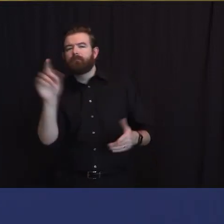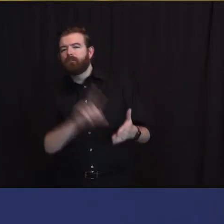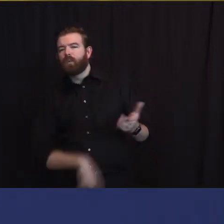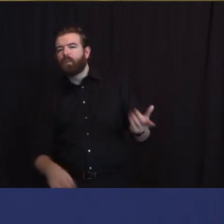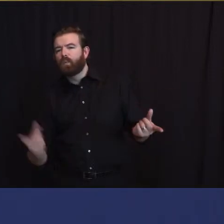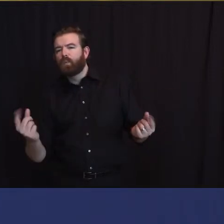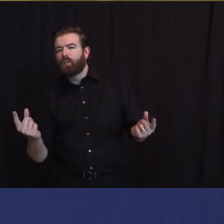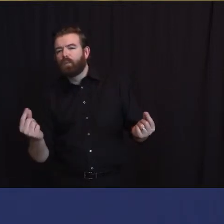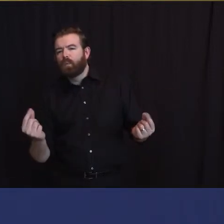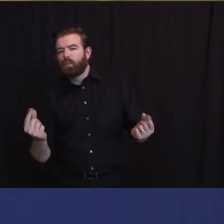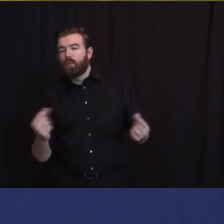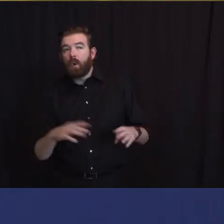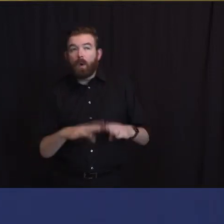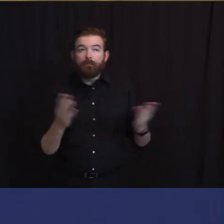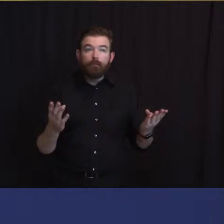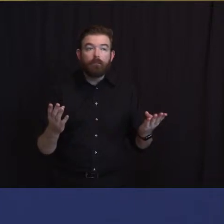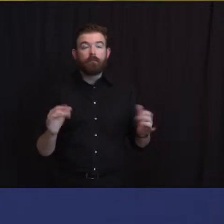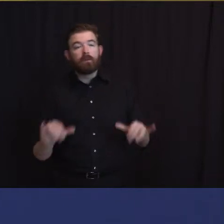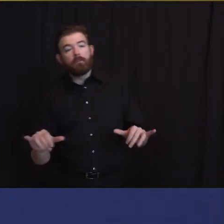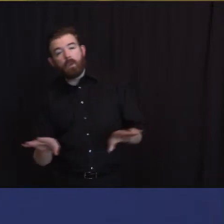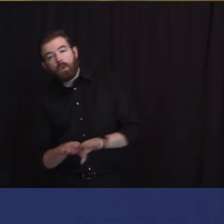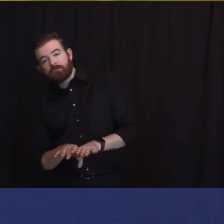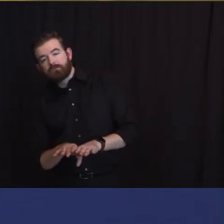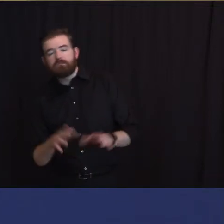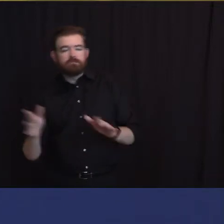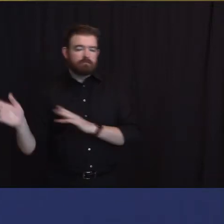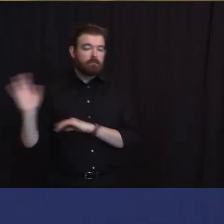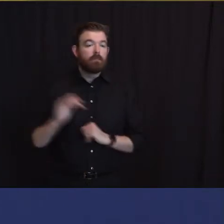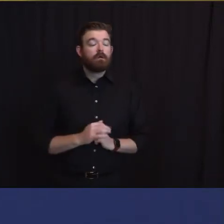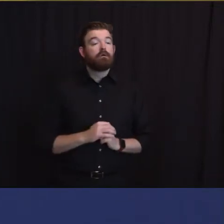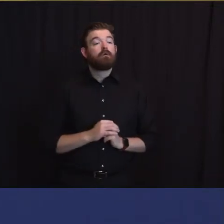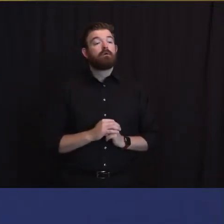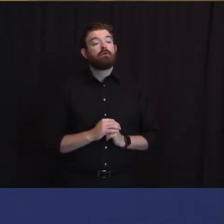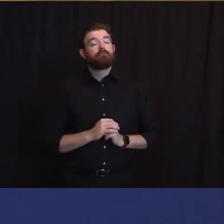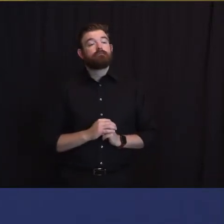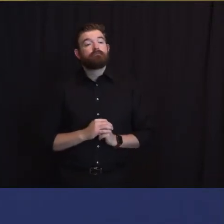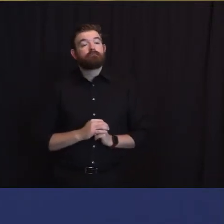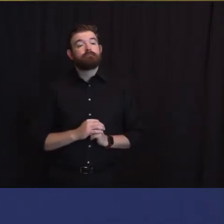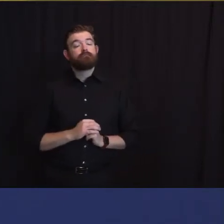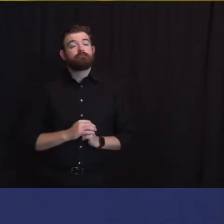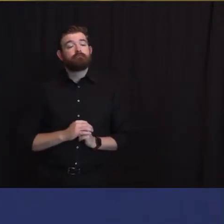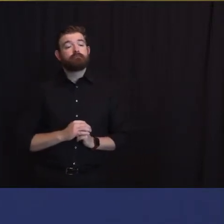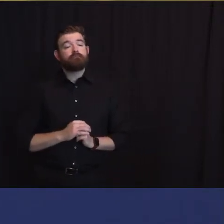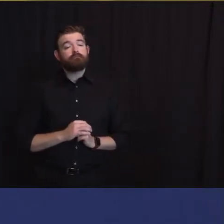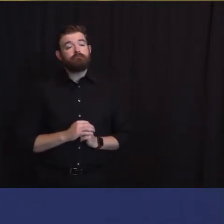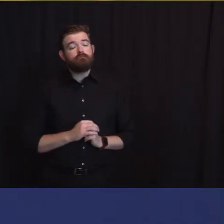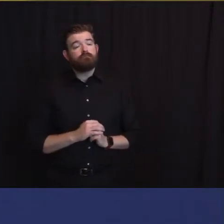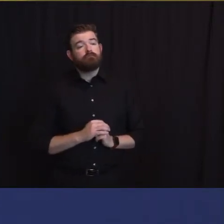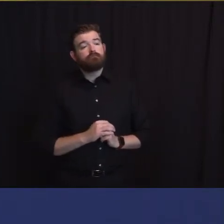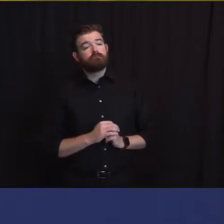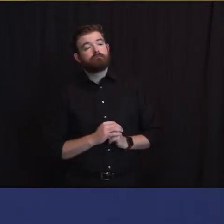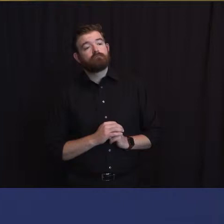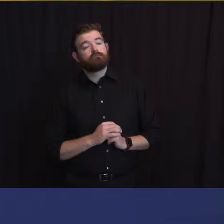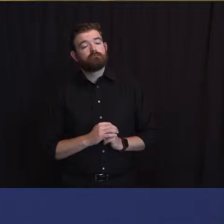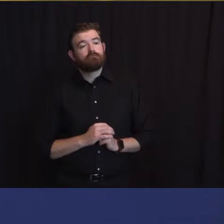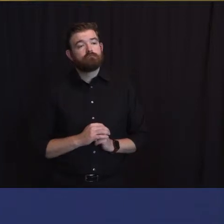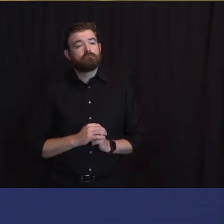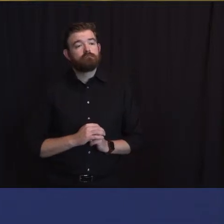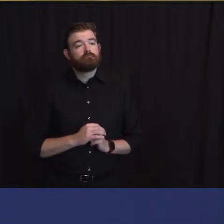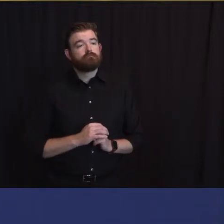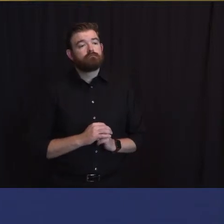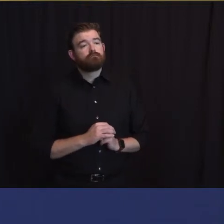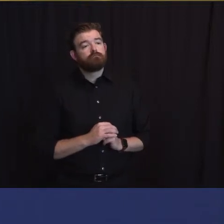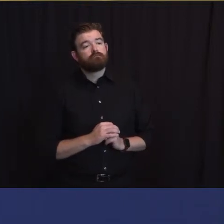listen, you've got this very strict mandate. Is there do we have the ability to have a